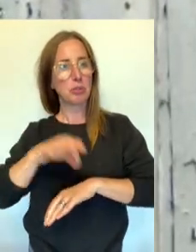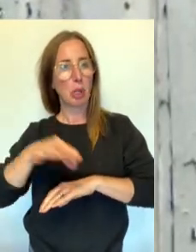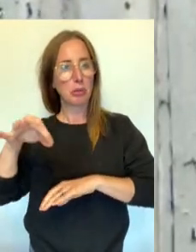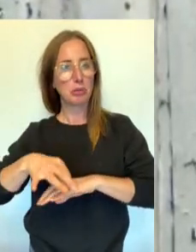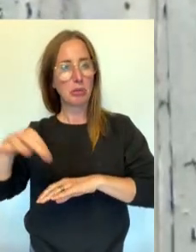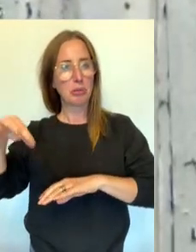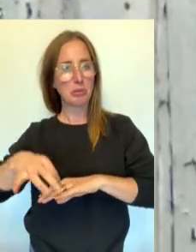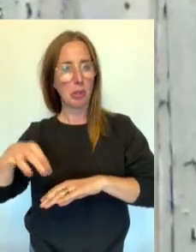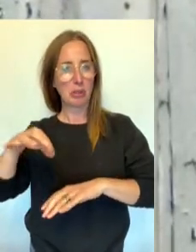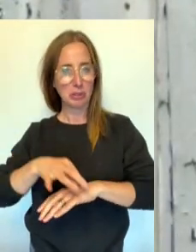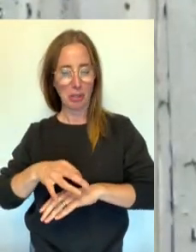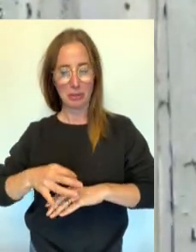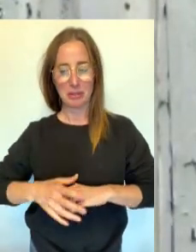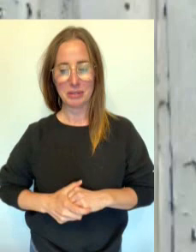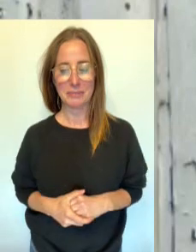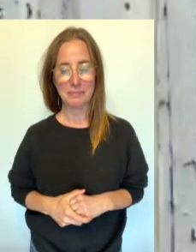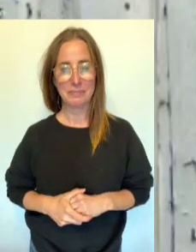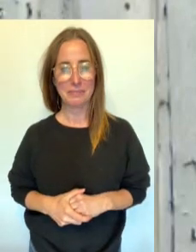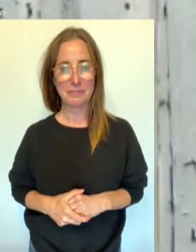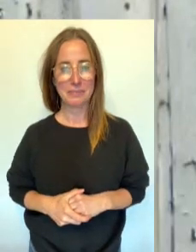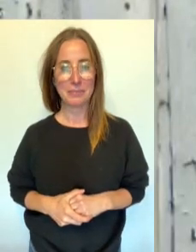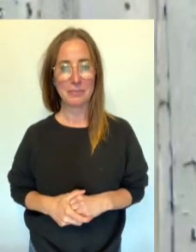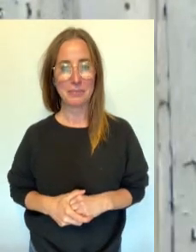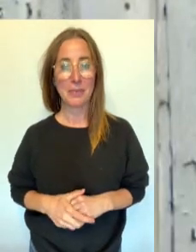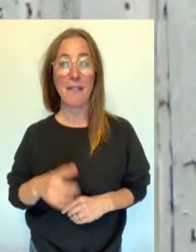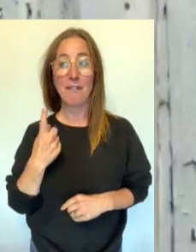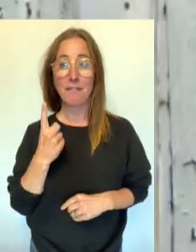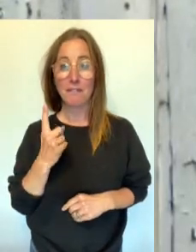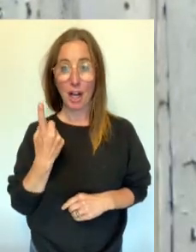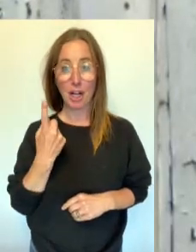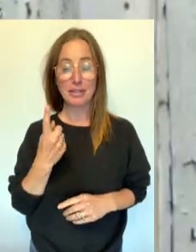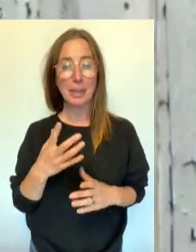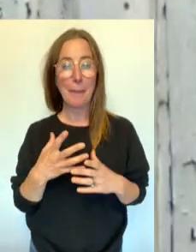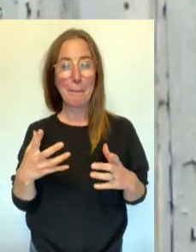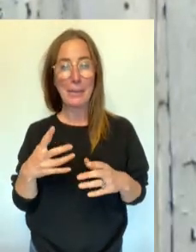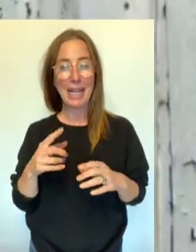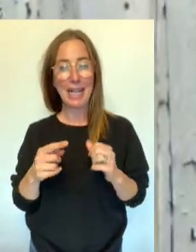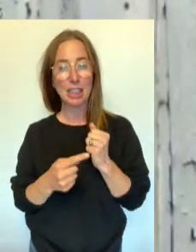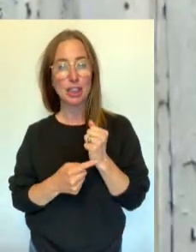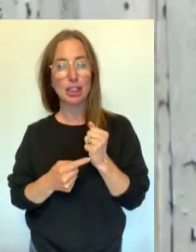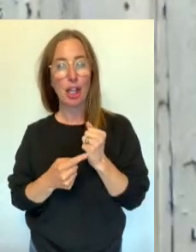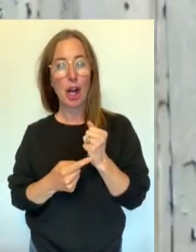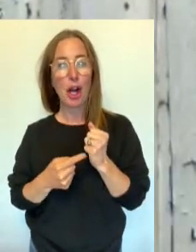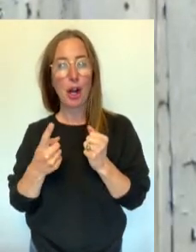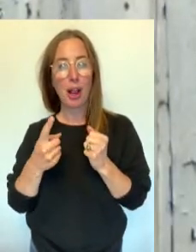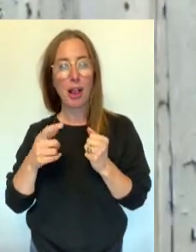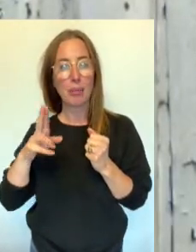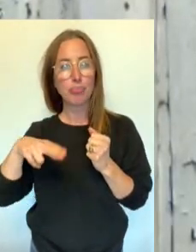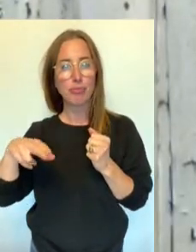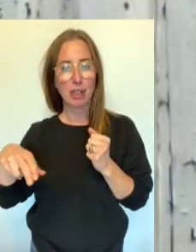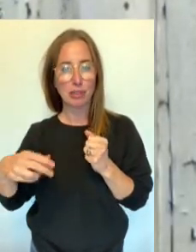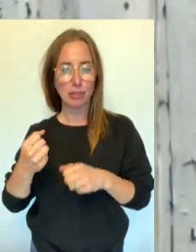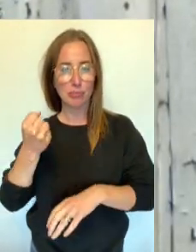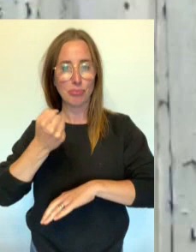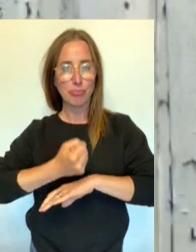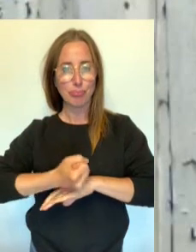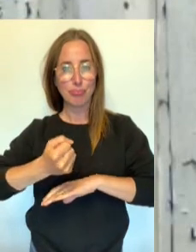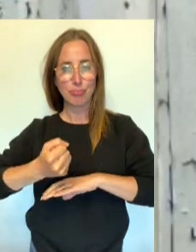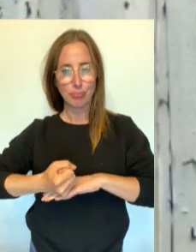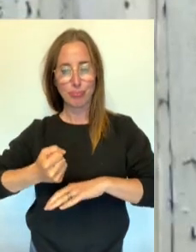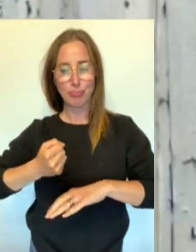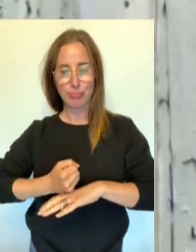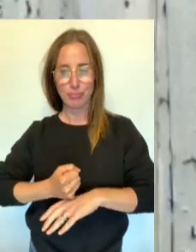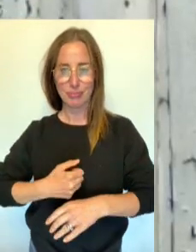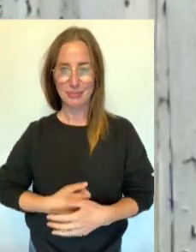think I'm going to start off with my larger brush ones. We have some quite big ones just to create that initial circle.